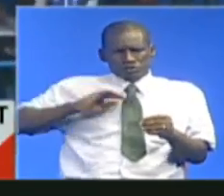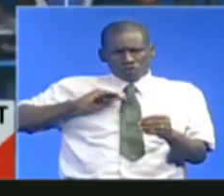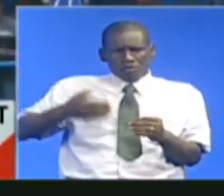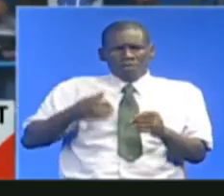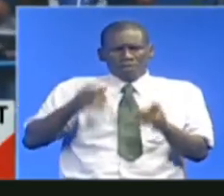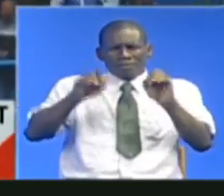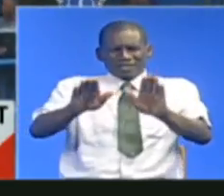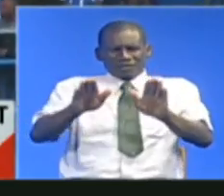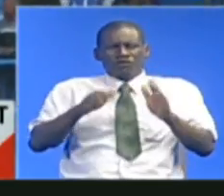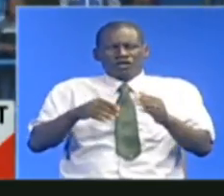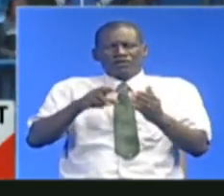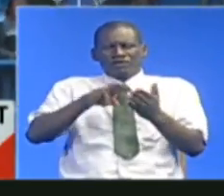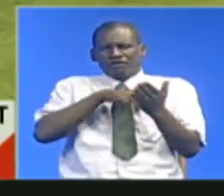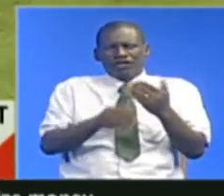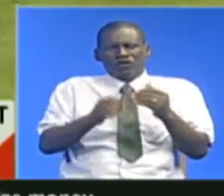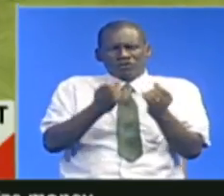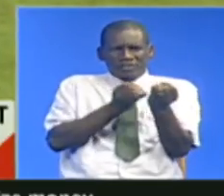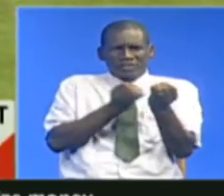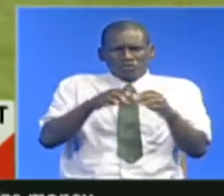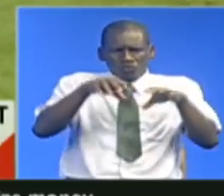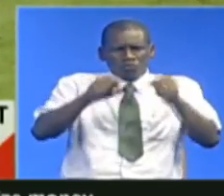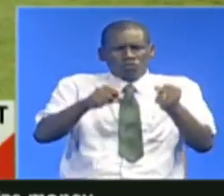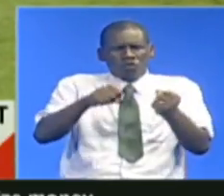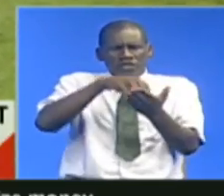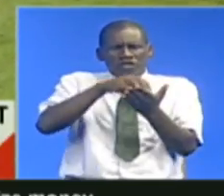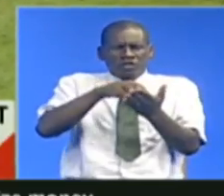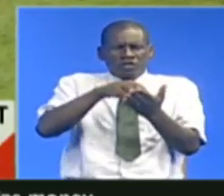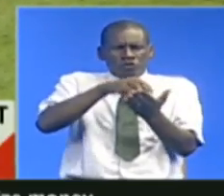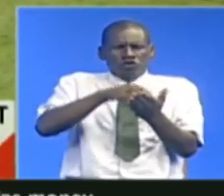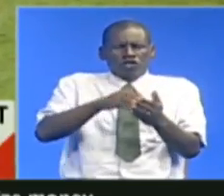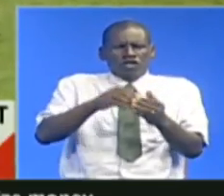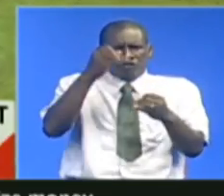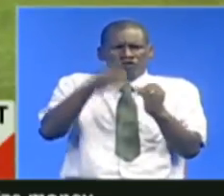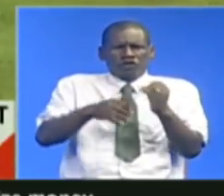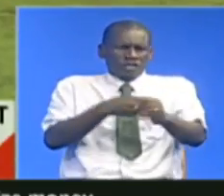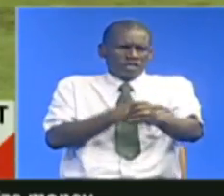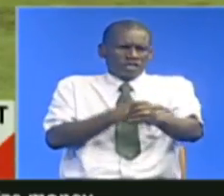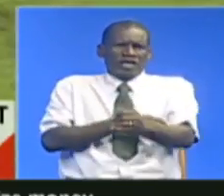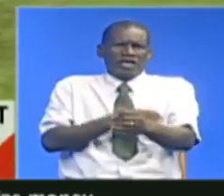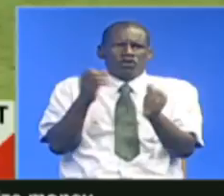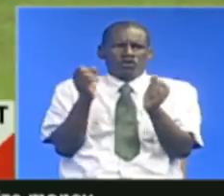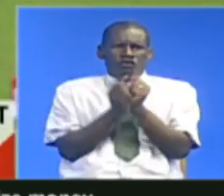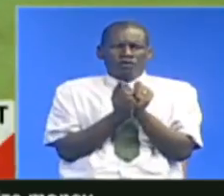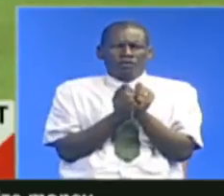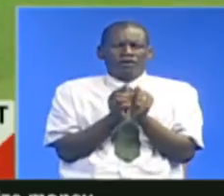return leg to book a ticket to the finals set to be held in Ghana in November.